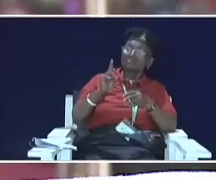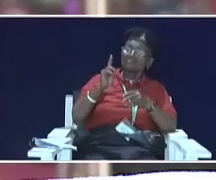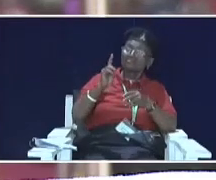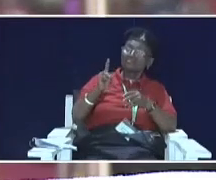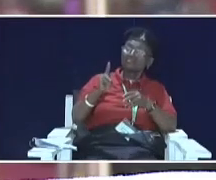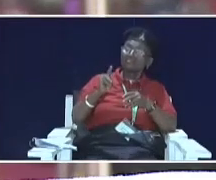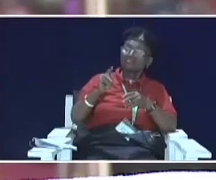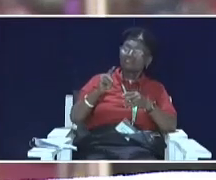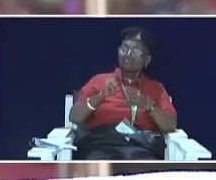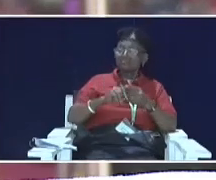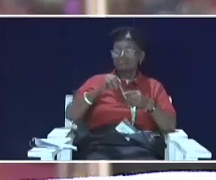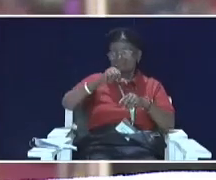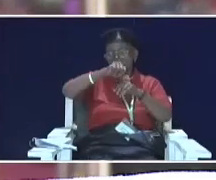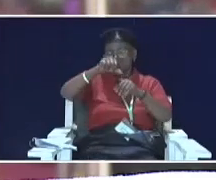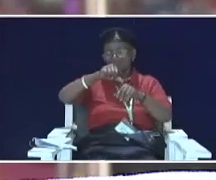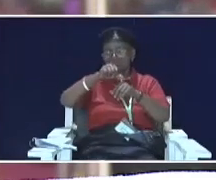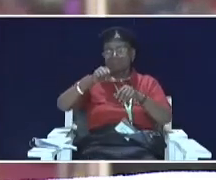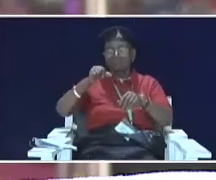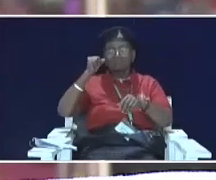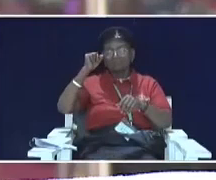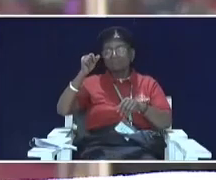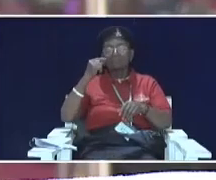his eyes.